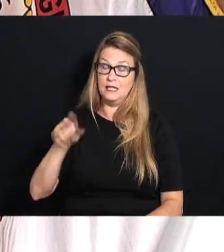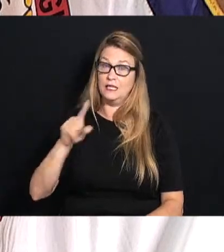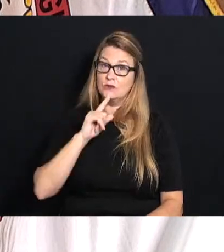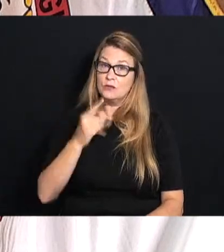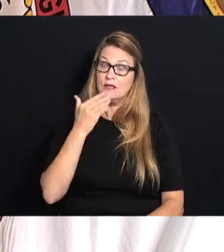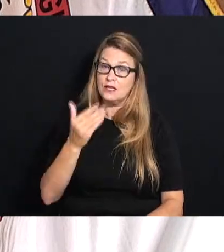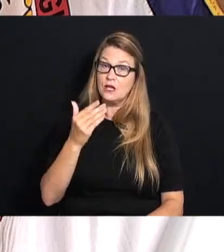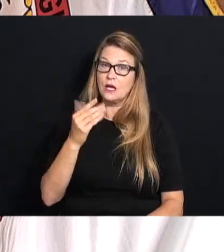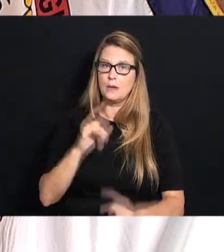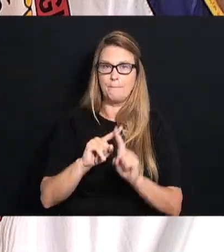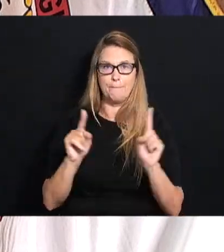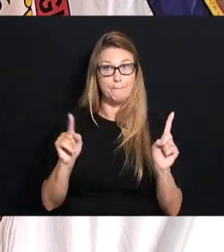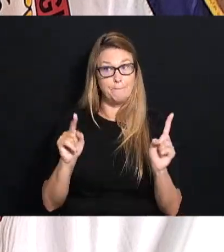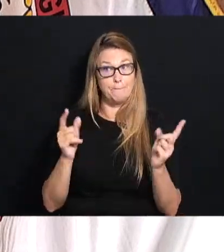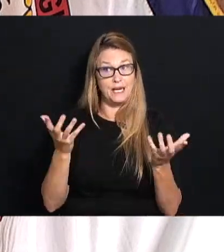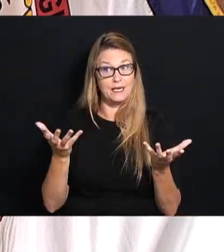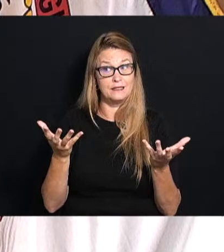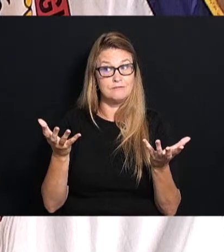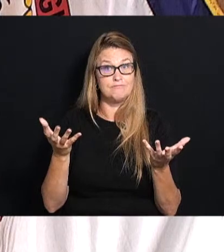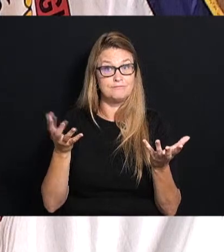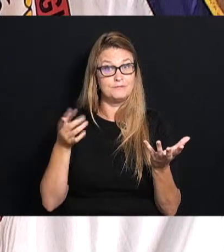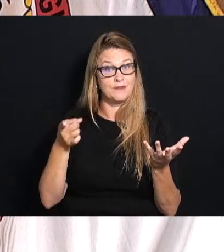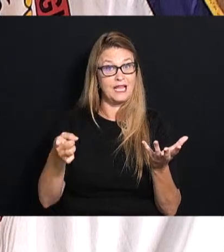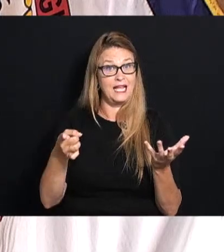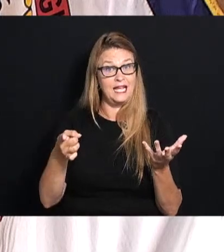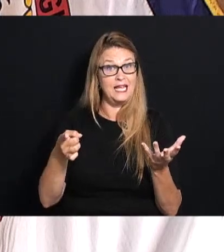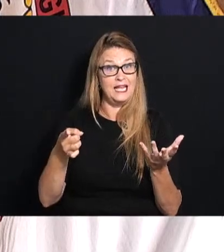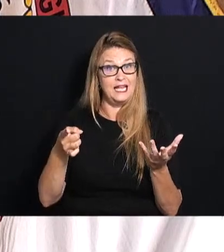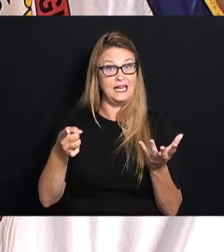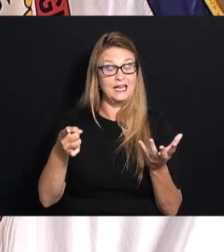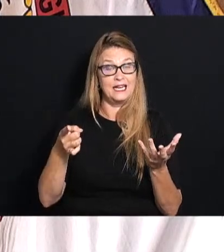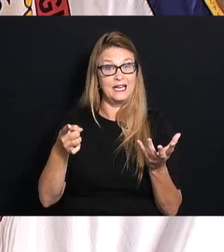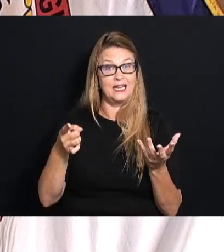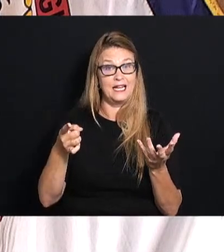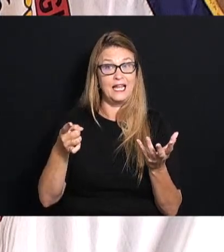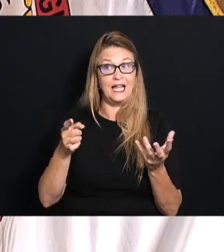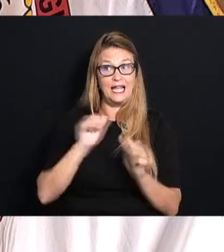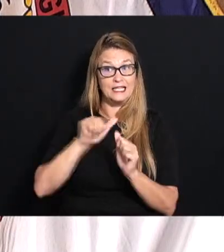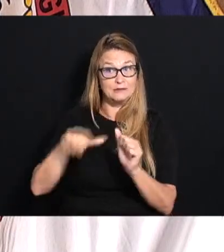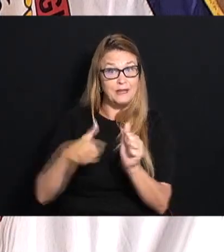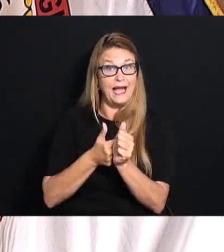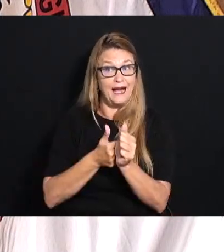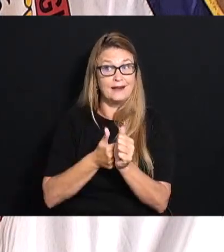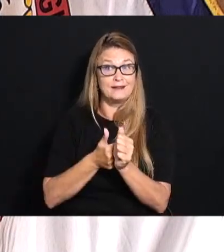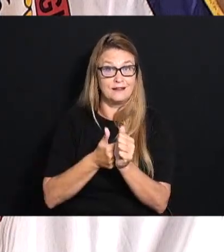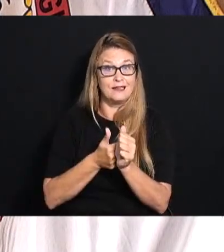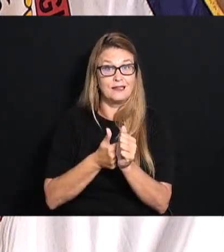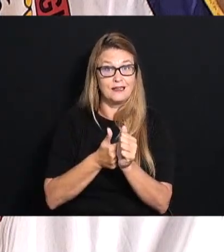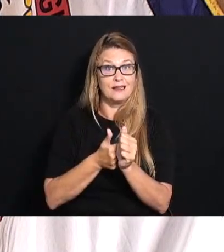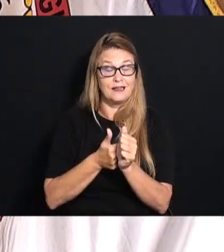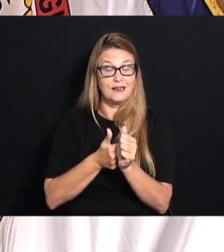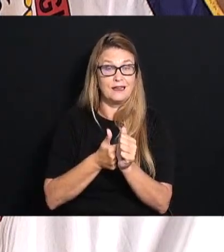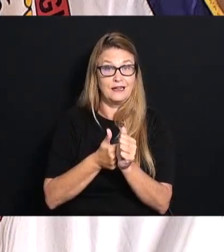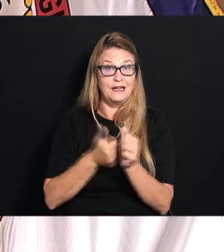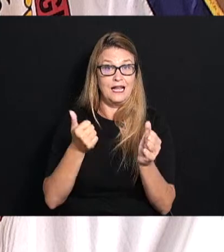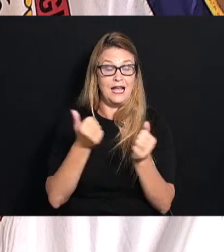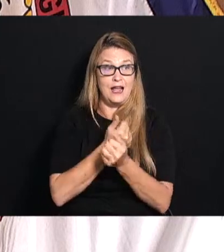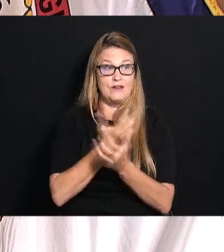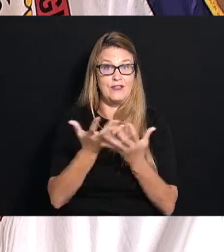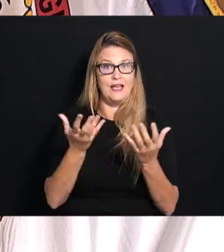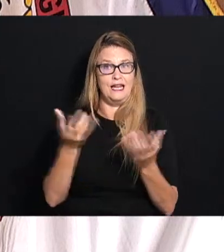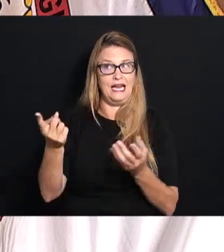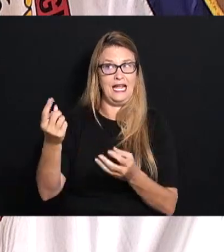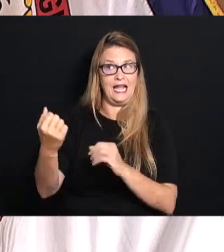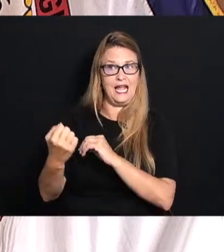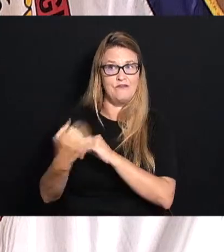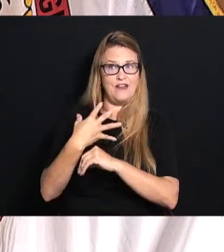he is, he's getting put behind the eight ball, and really, and he's advising us and